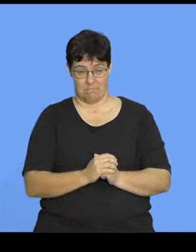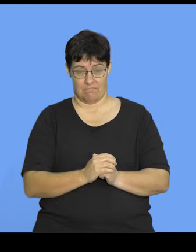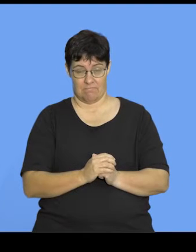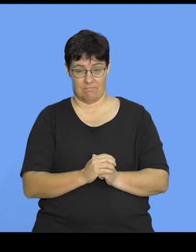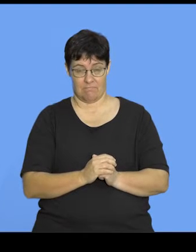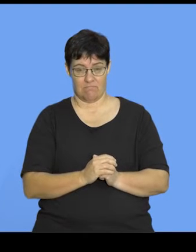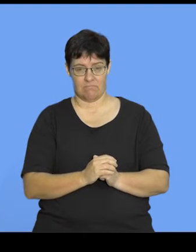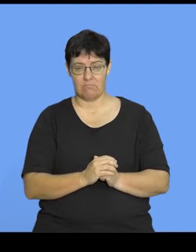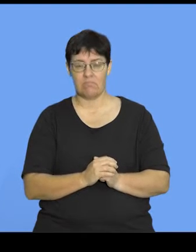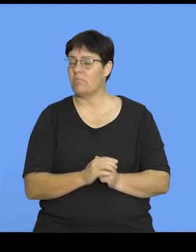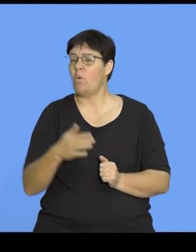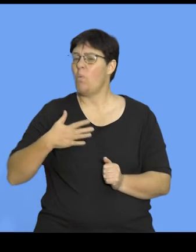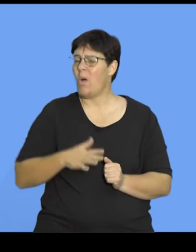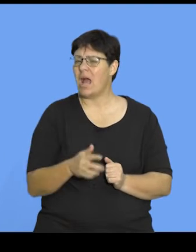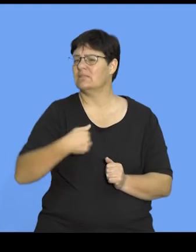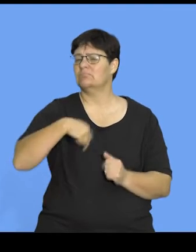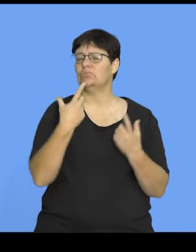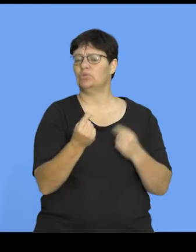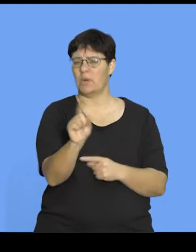want us to calculate the